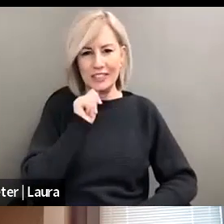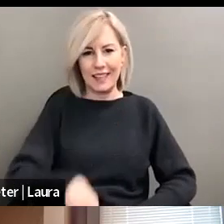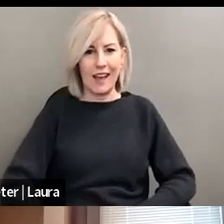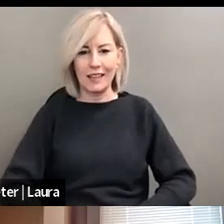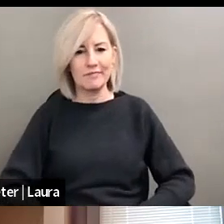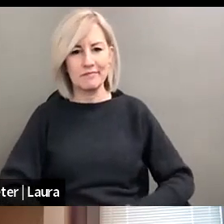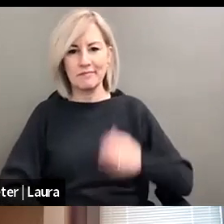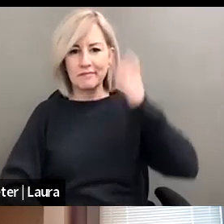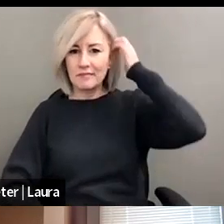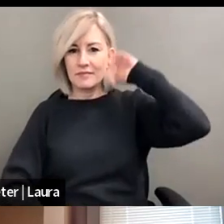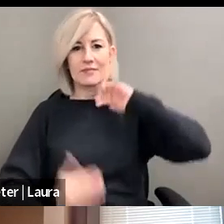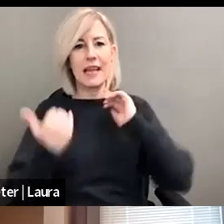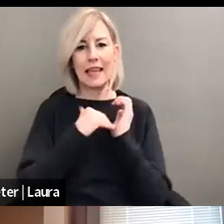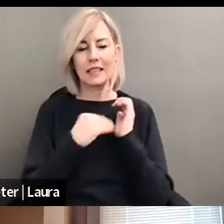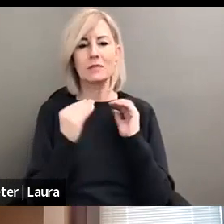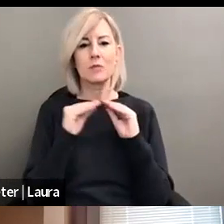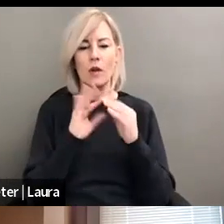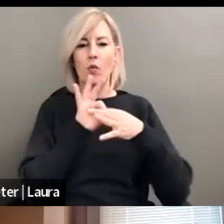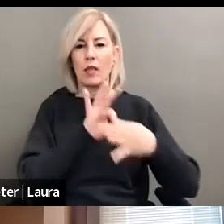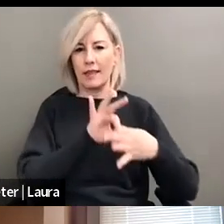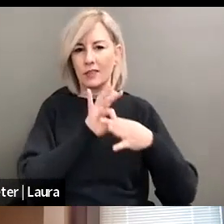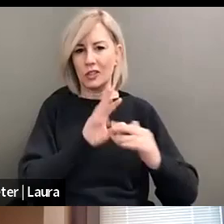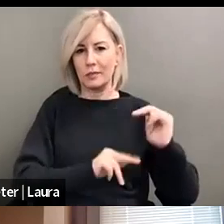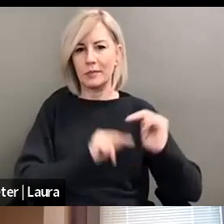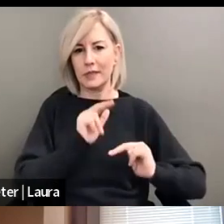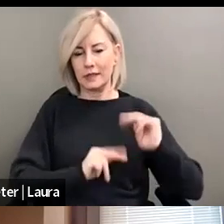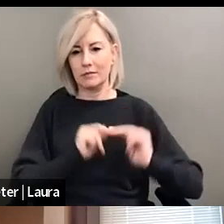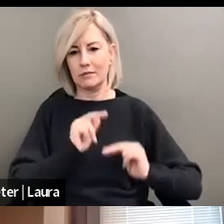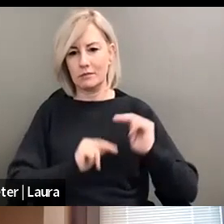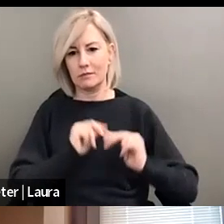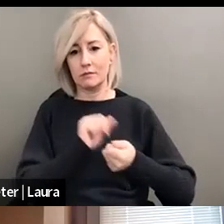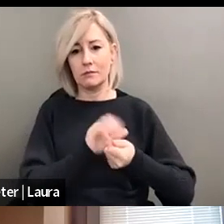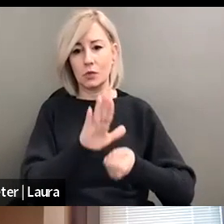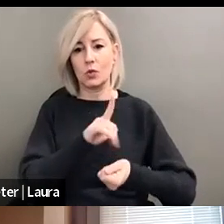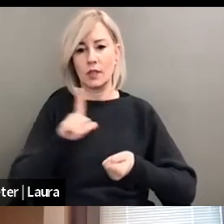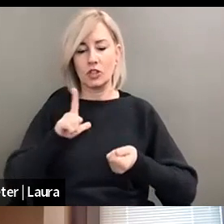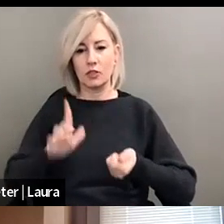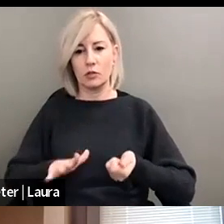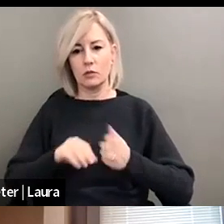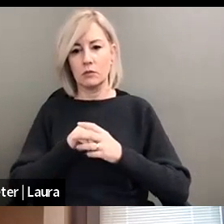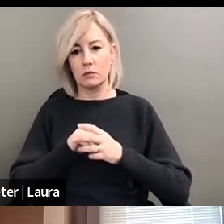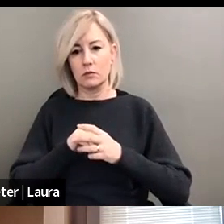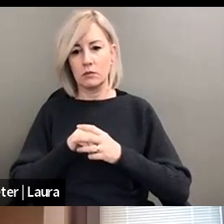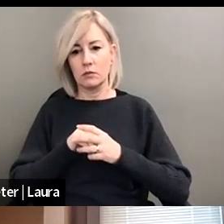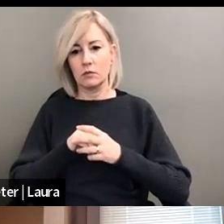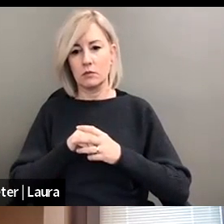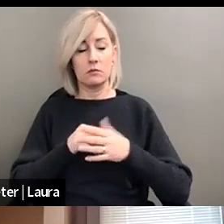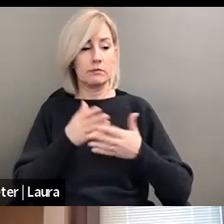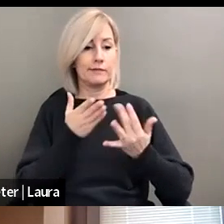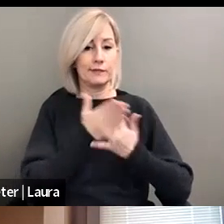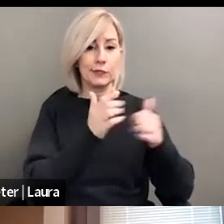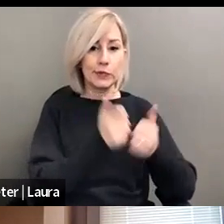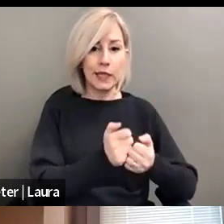So again, it's the relationship building again with your legislator. Either that's text